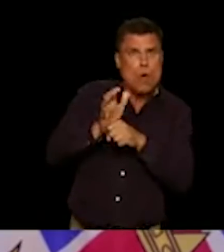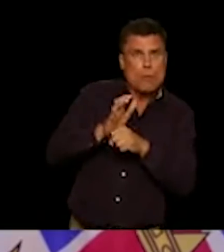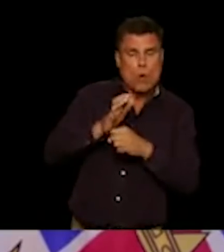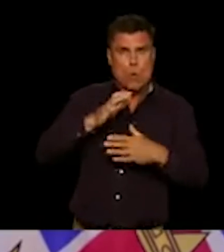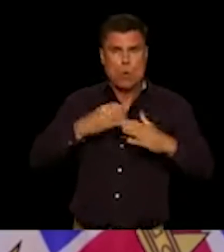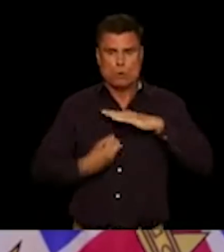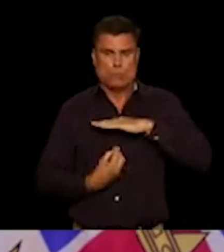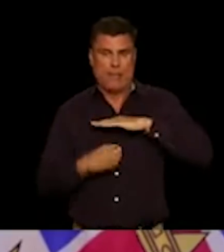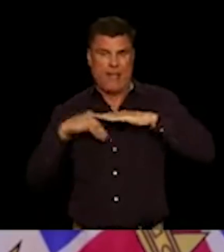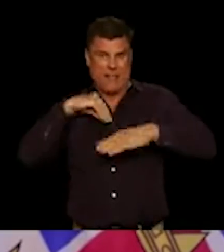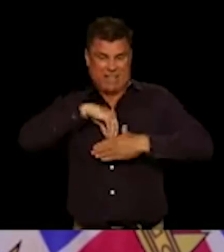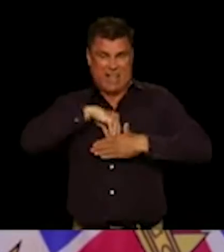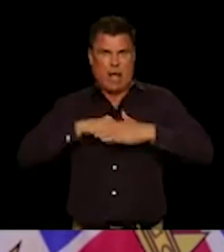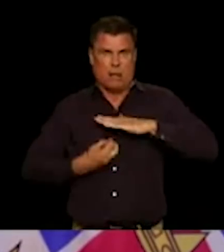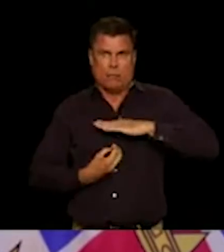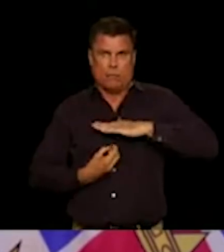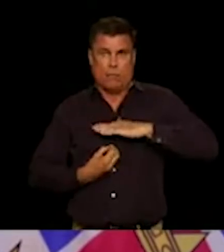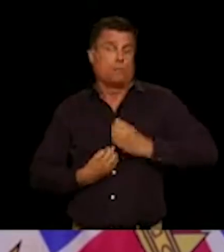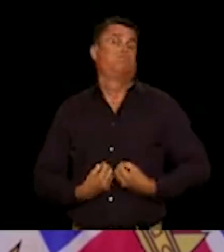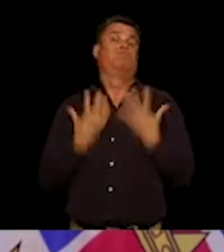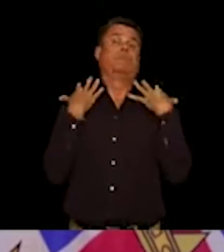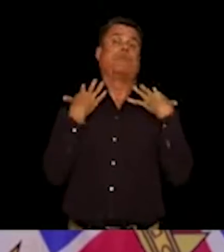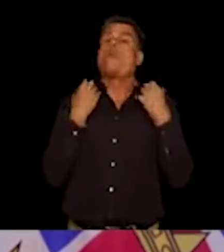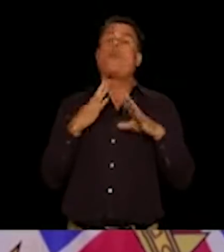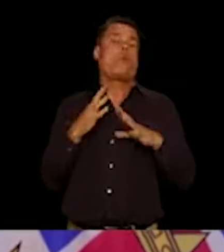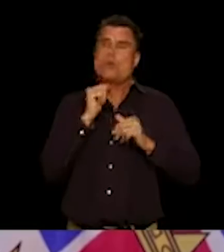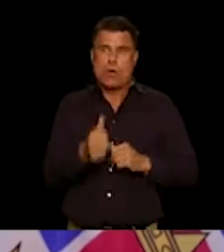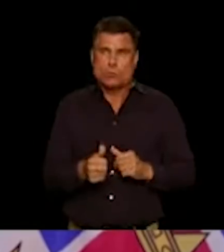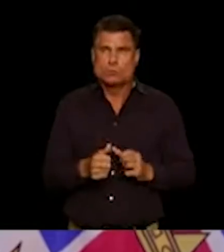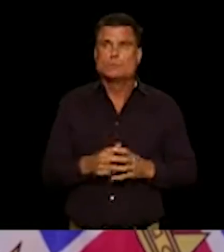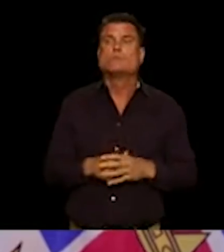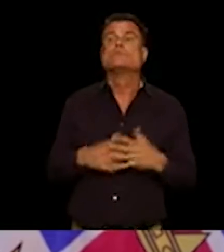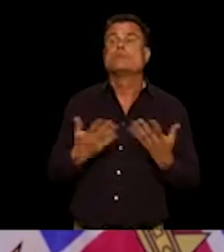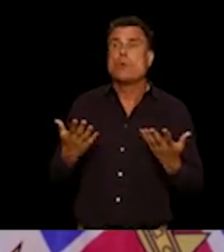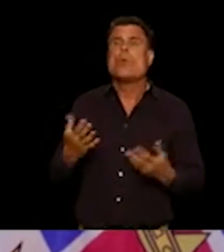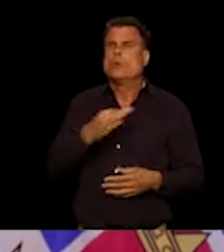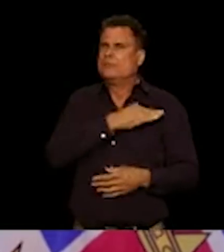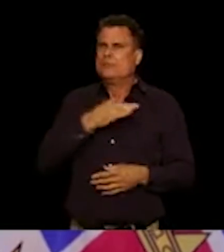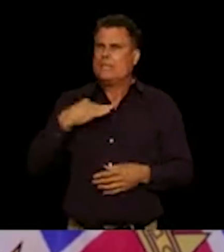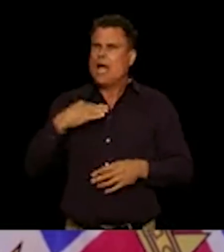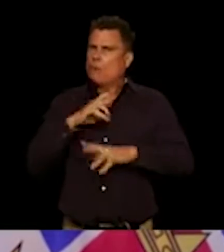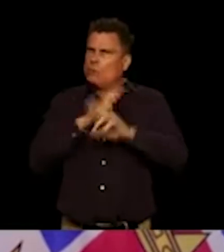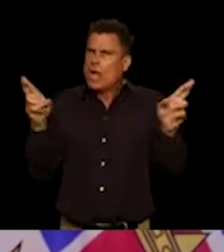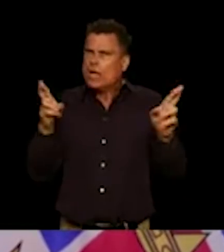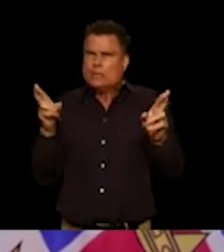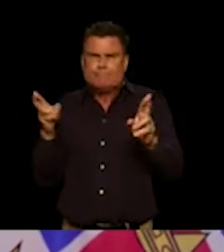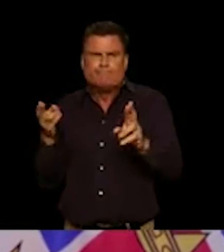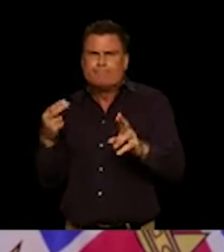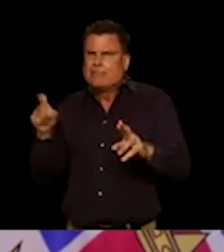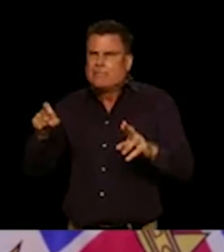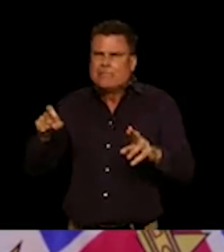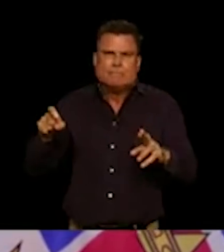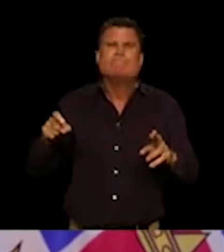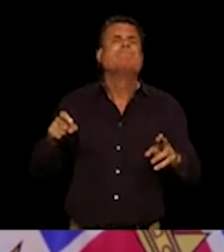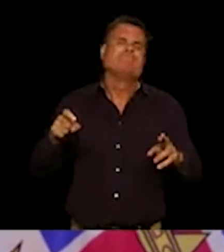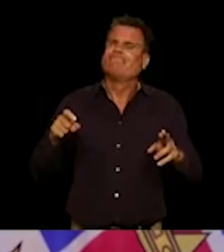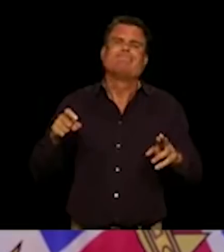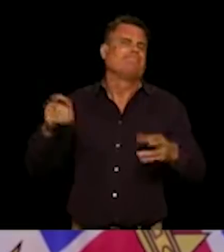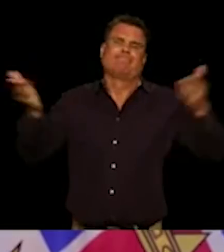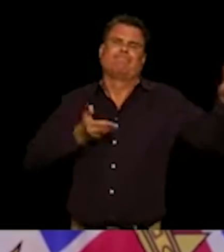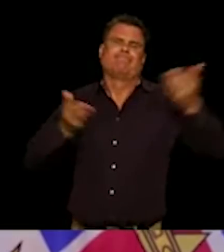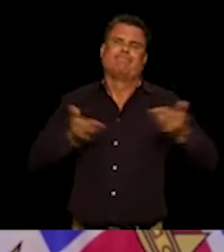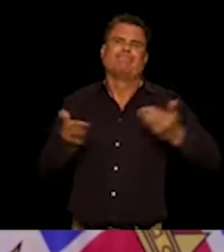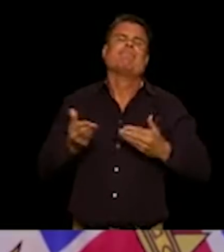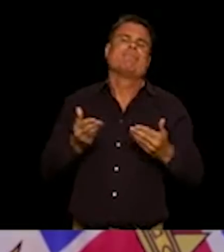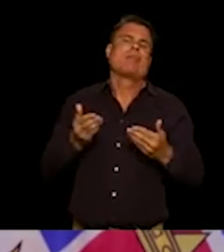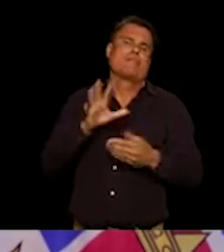other very important public health work as well. Everything from our immunization programs to restaurant inspections. And so this